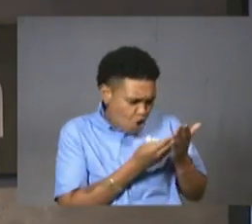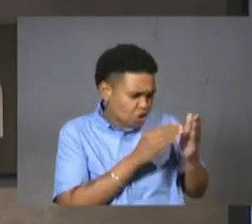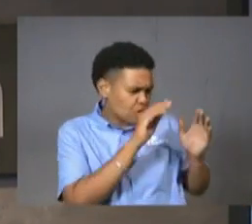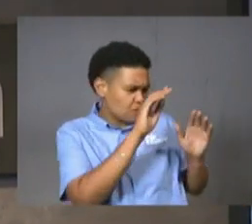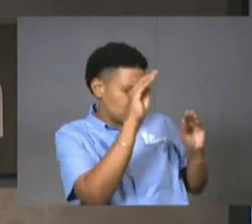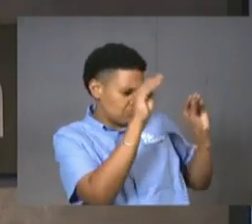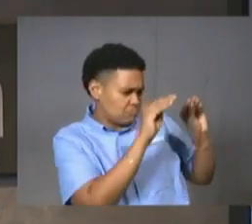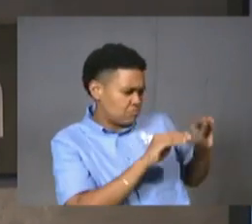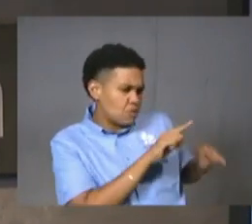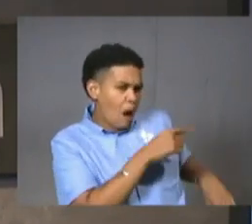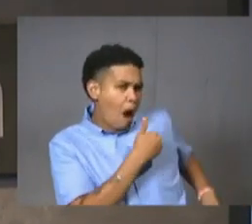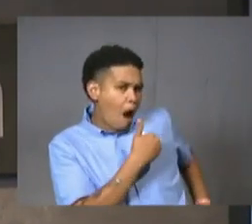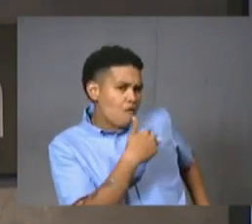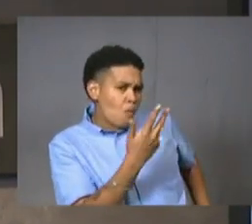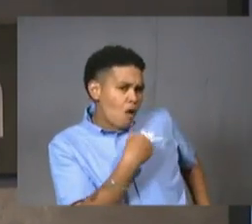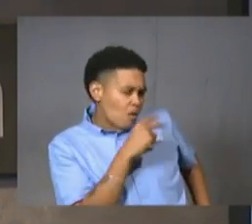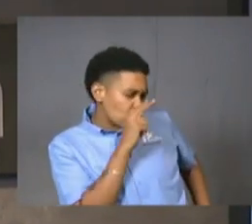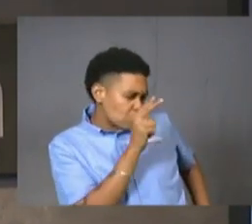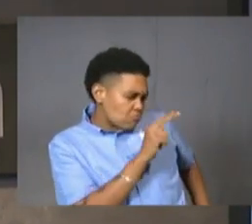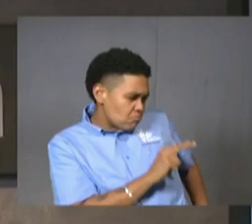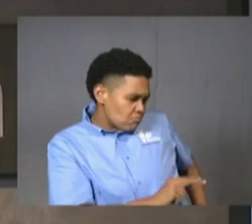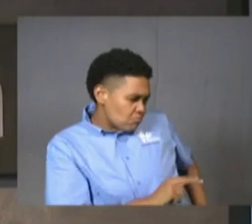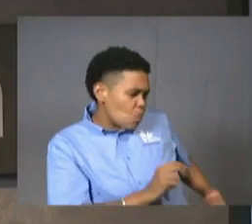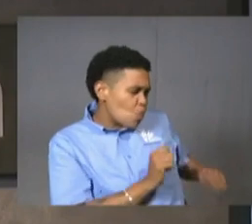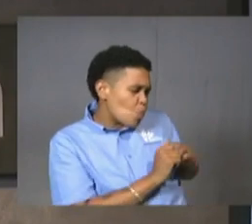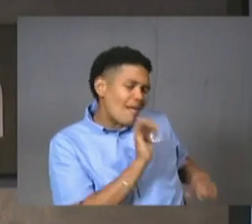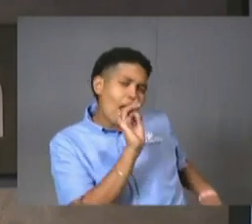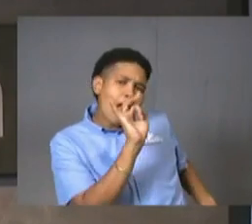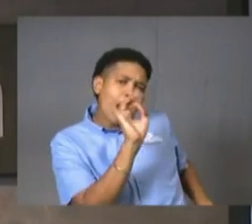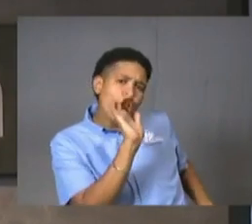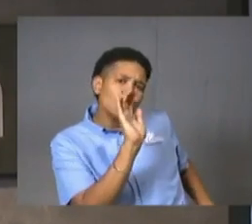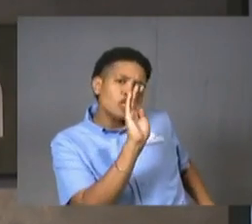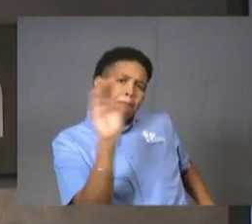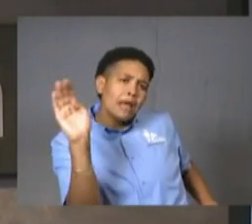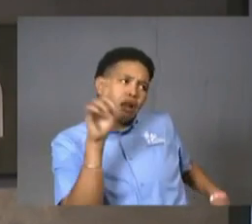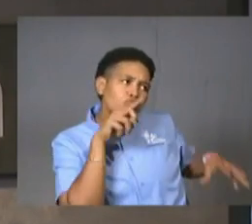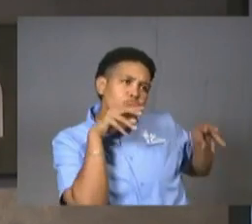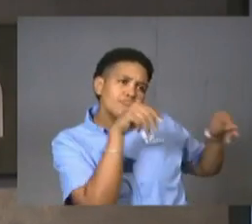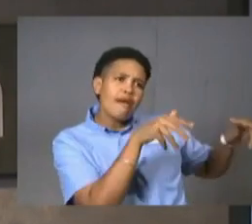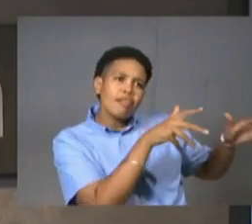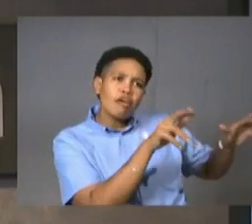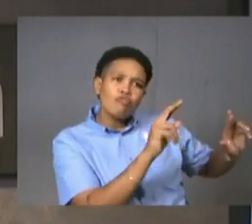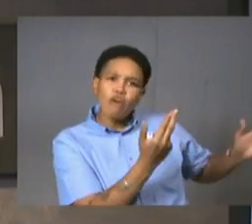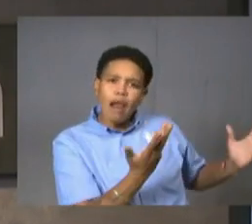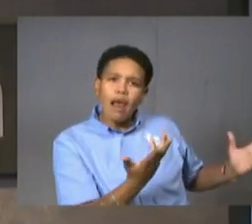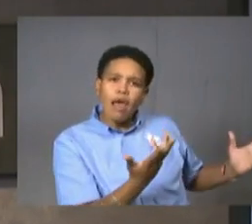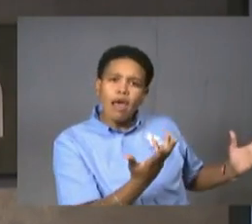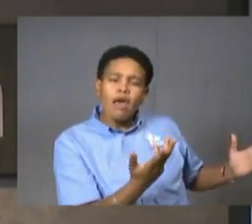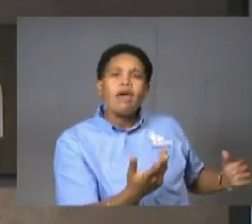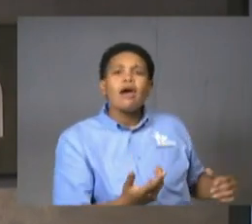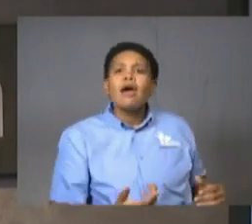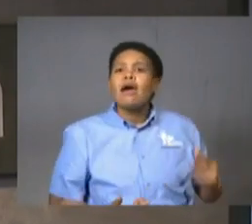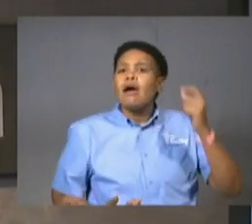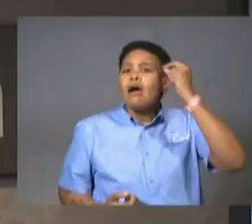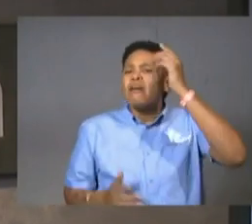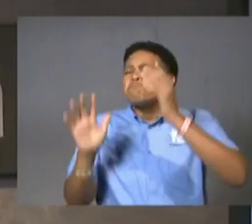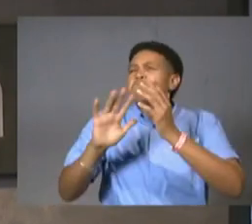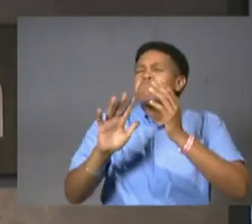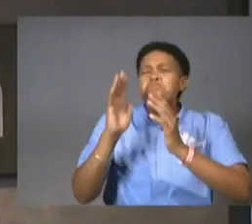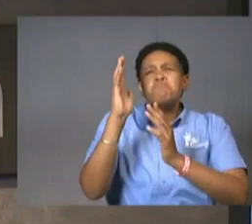constructed with basically an 800 billion expenditure budget, of which roughly